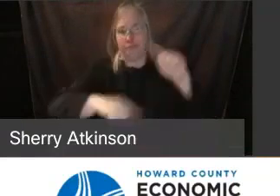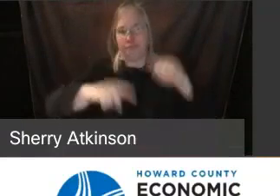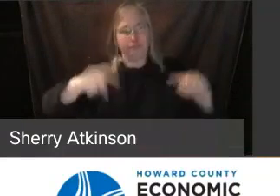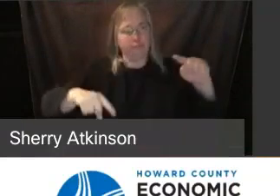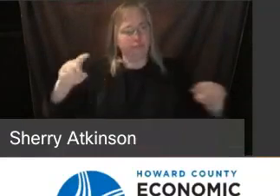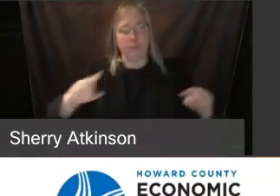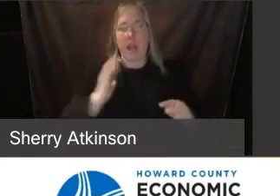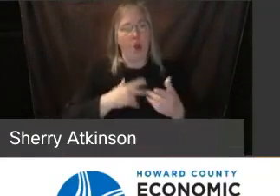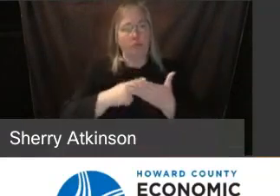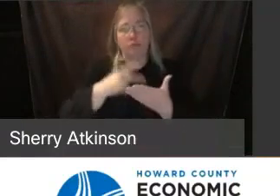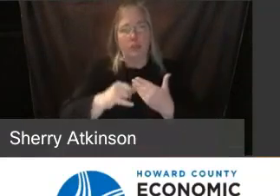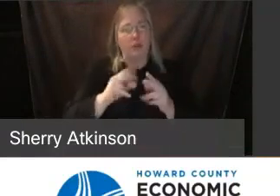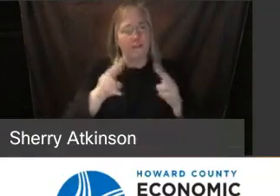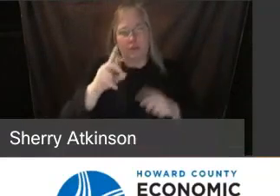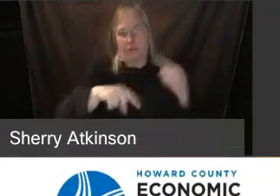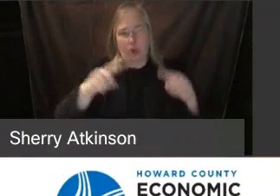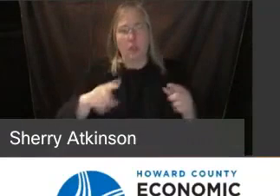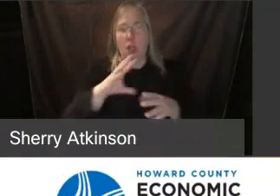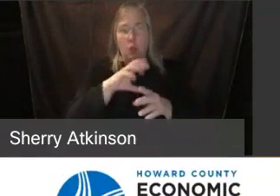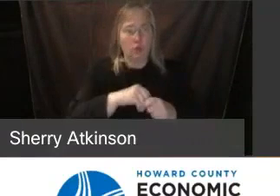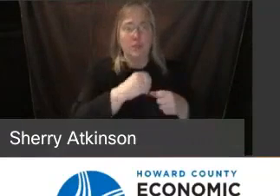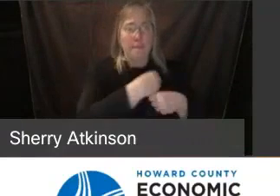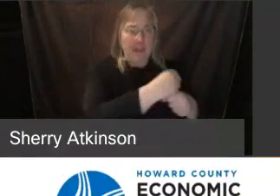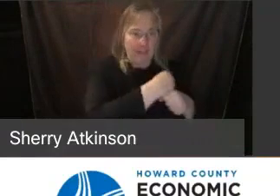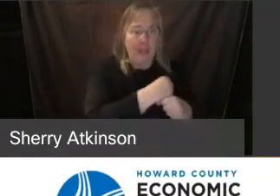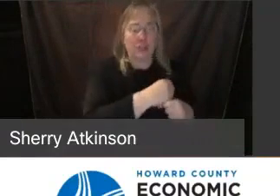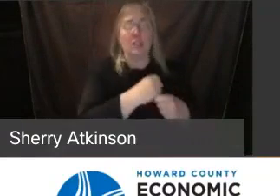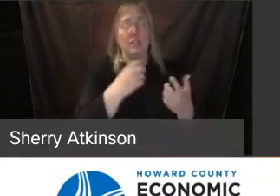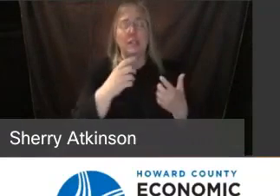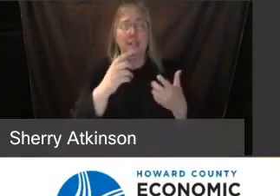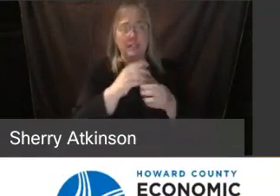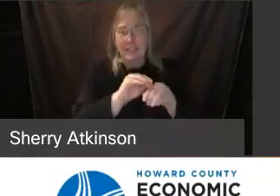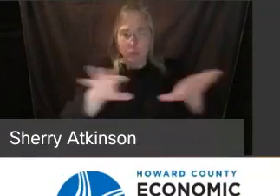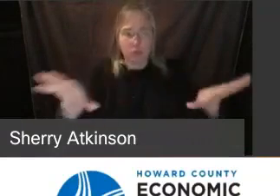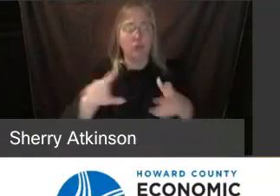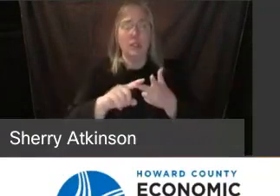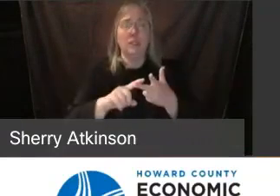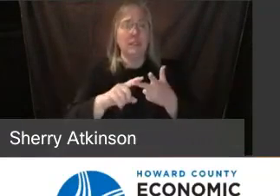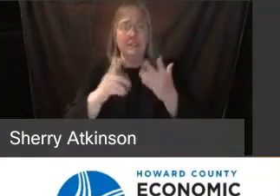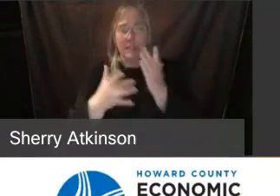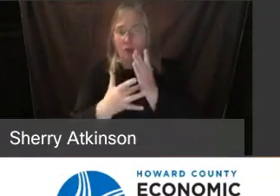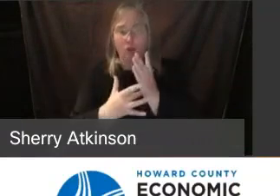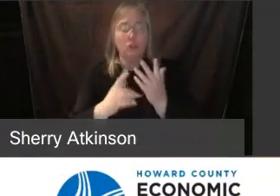our projects are very diverse. It's manufacturing, it's distribution, it's technology, and